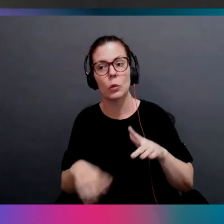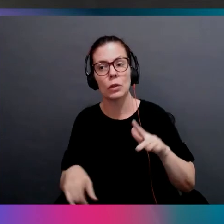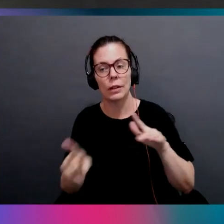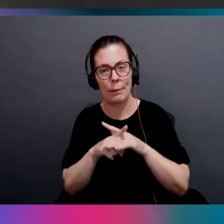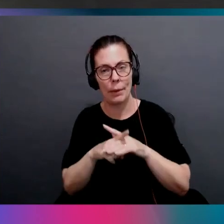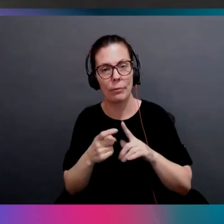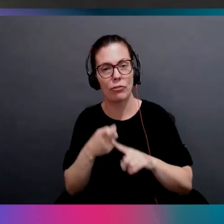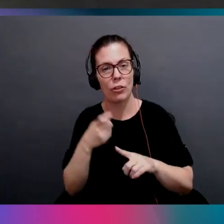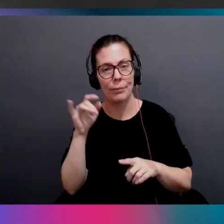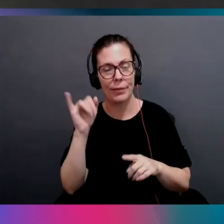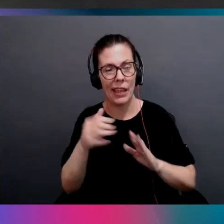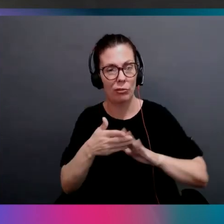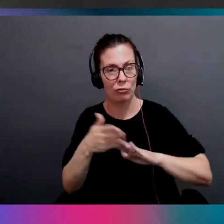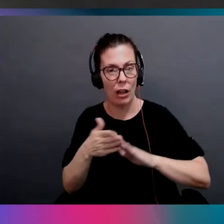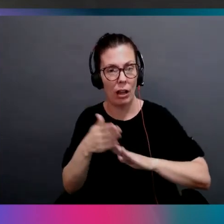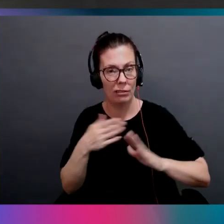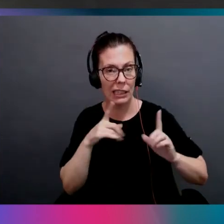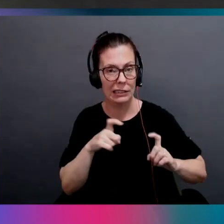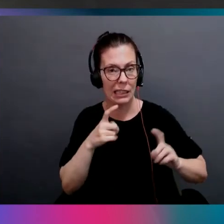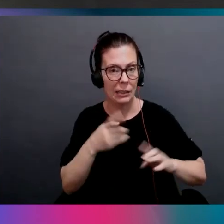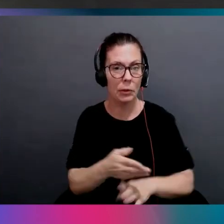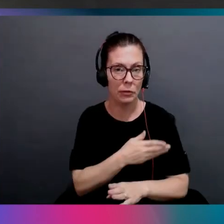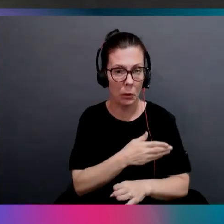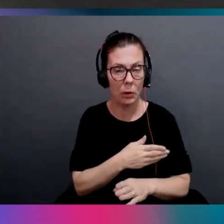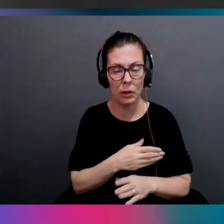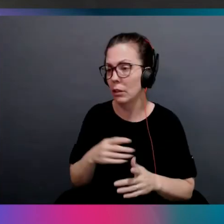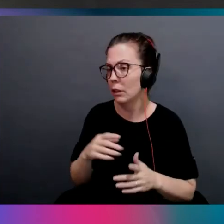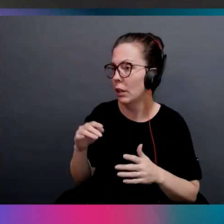those runs that I did earlier. Okay. Right? One's